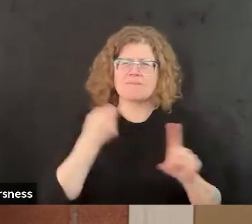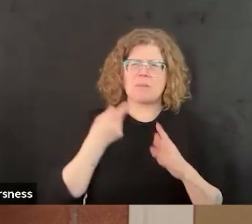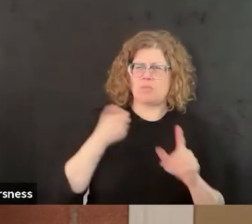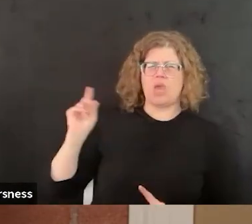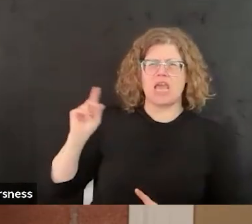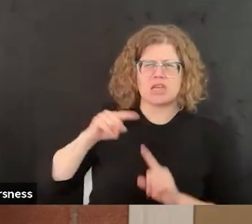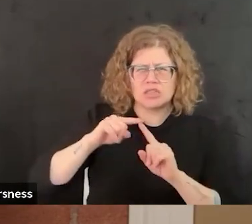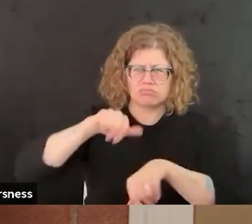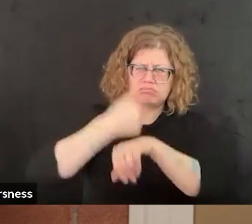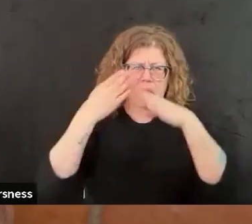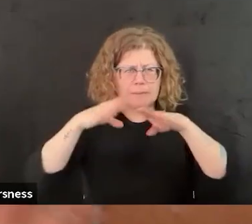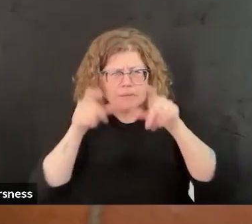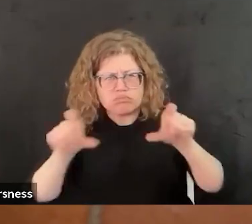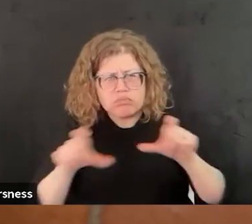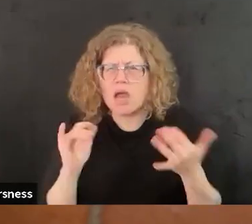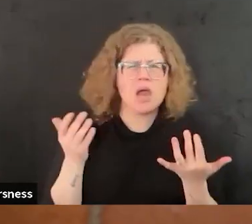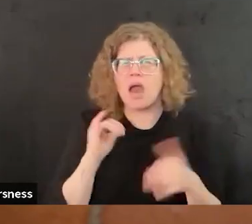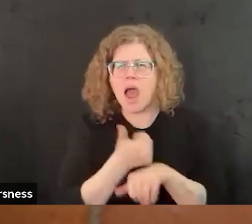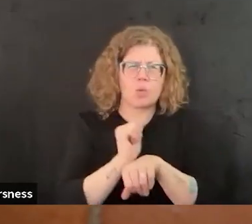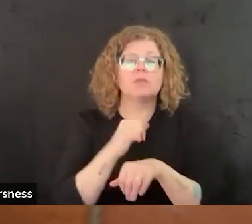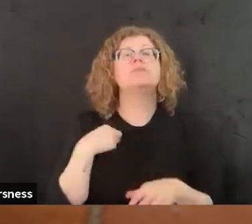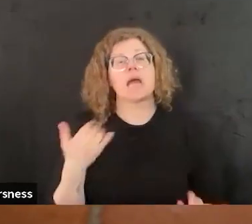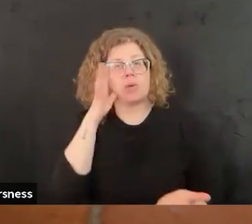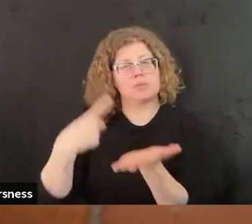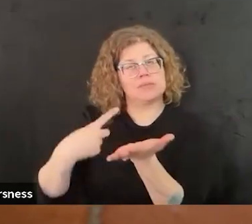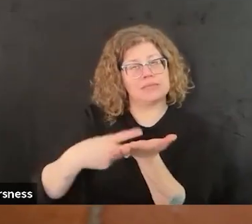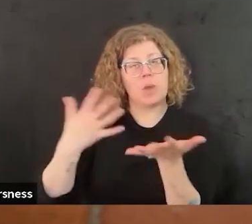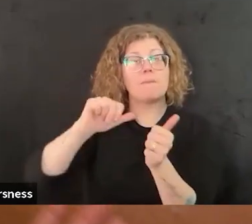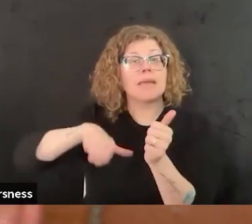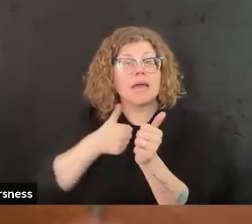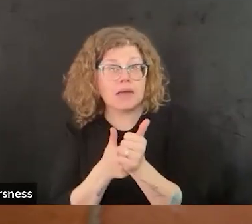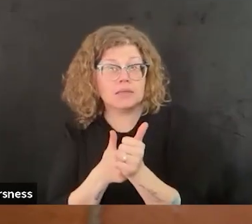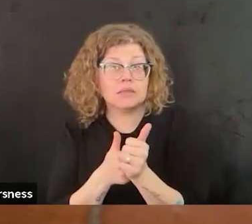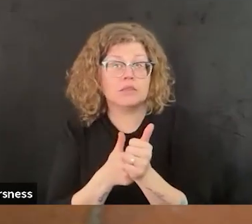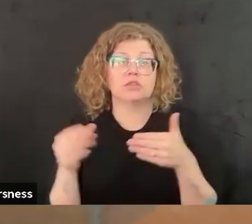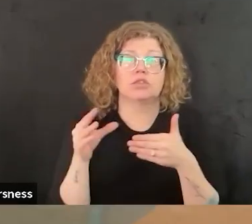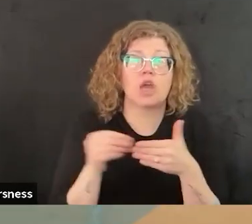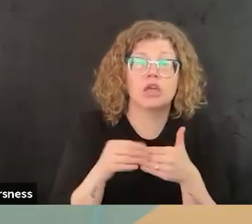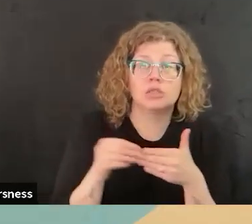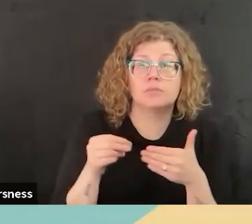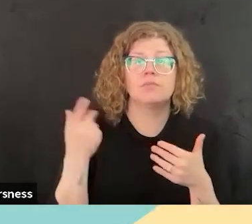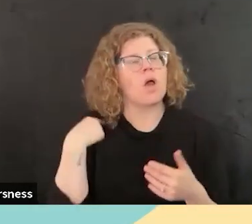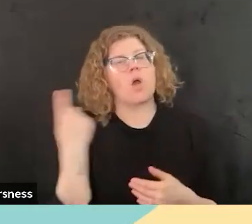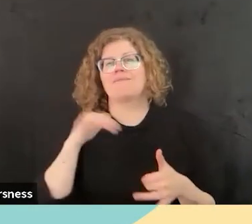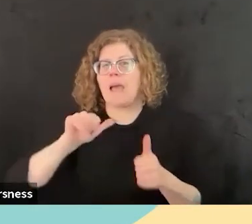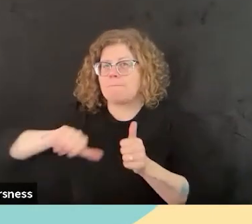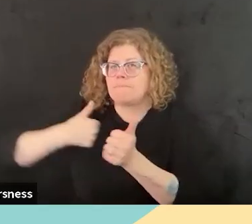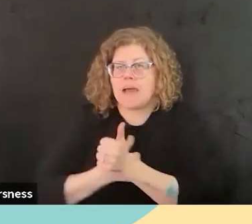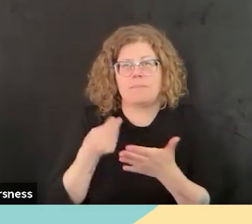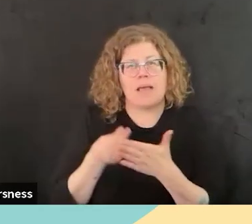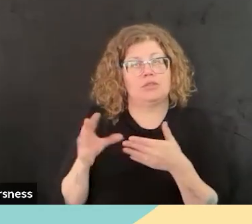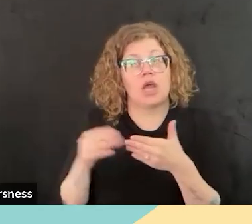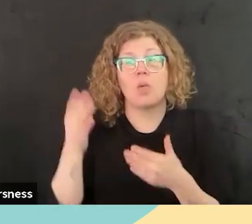are being reserved from up front. We're going to talk about contingency more later on, but your project budget should always reserve a